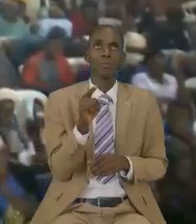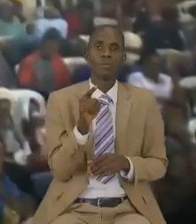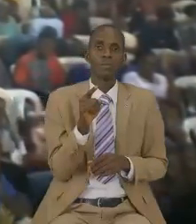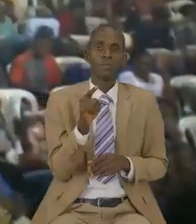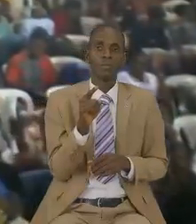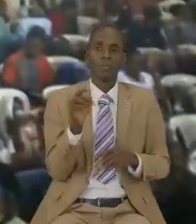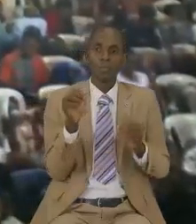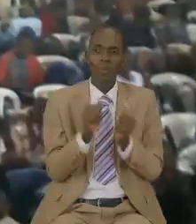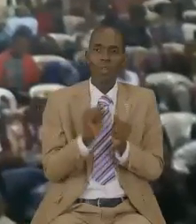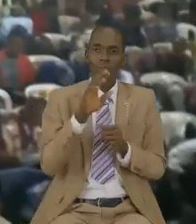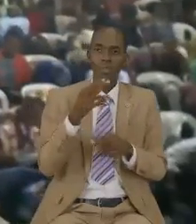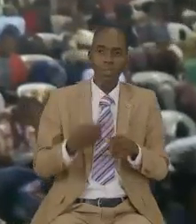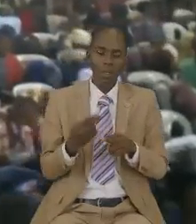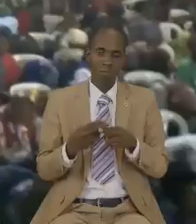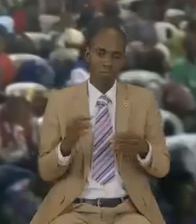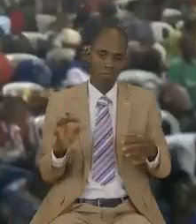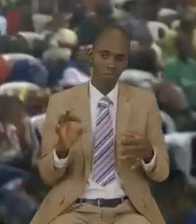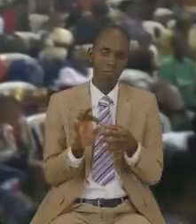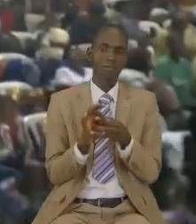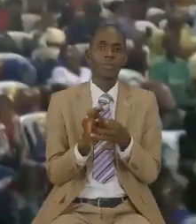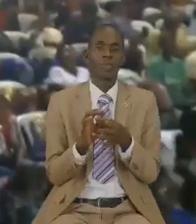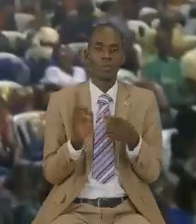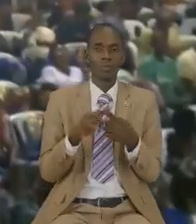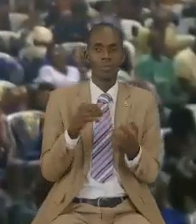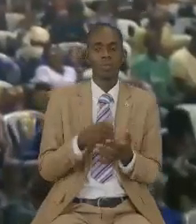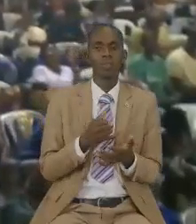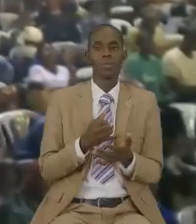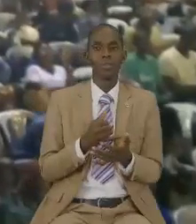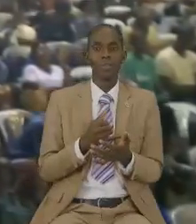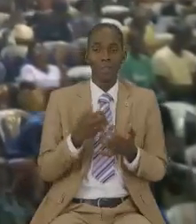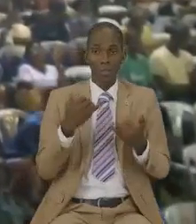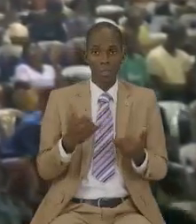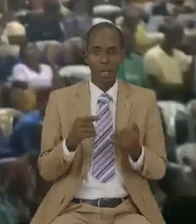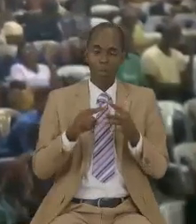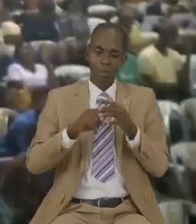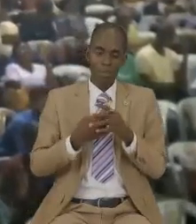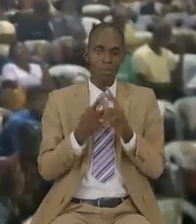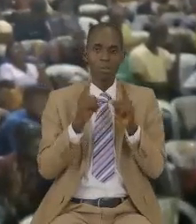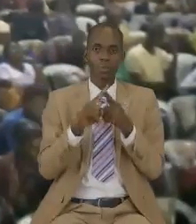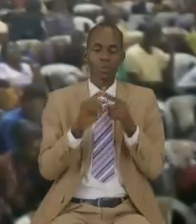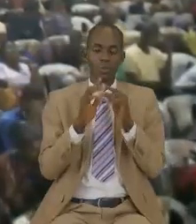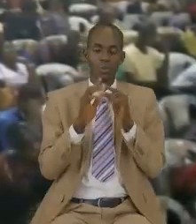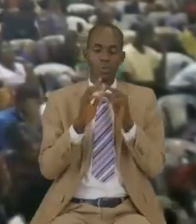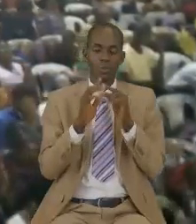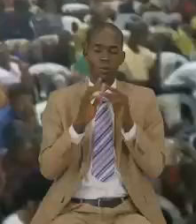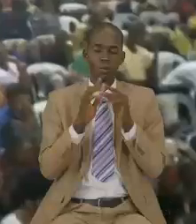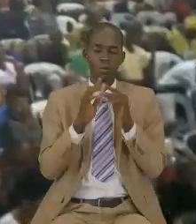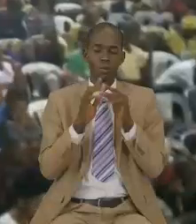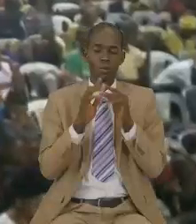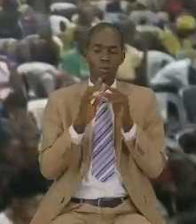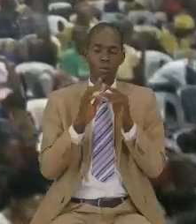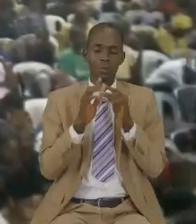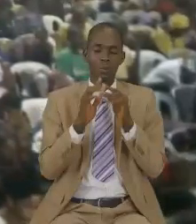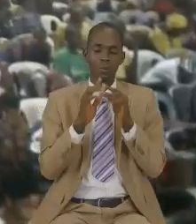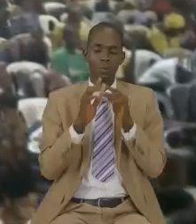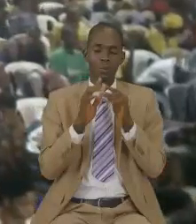With your name attached to it. Please be praying. Be praying in expectation of what the